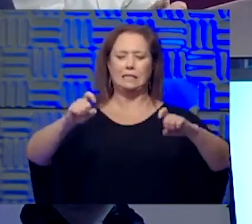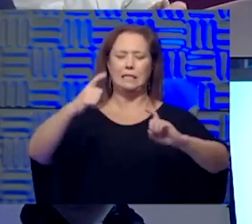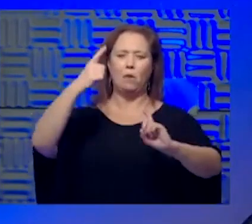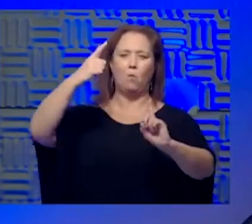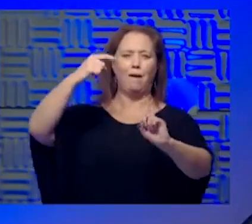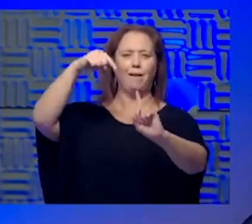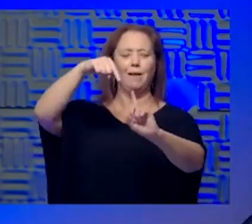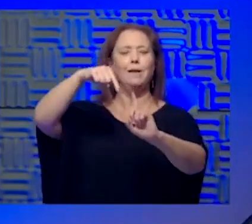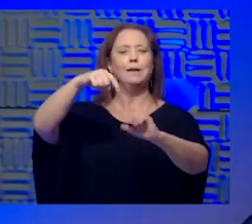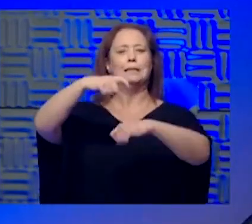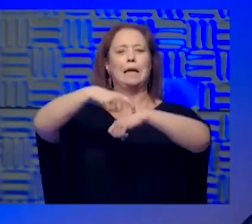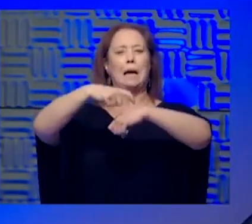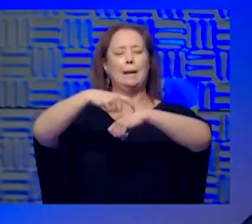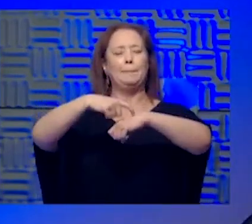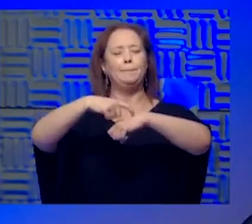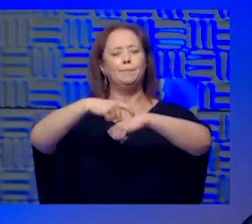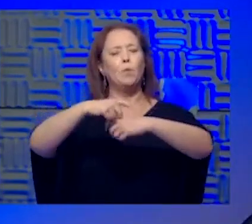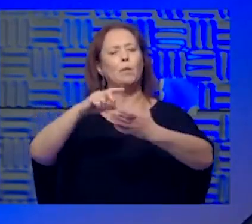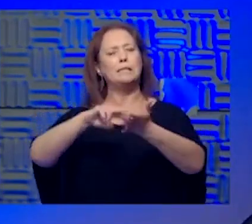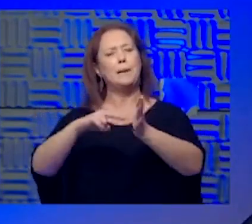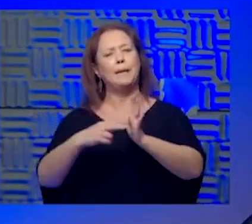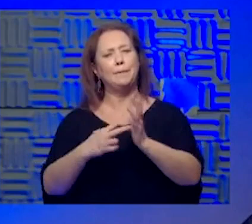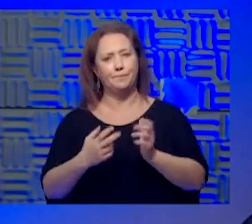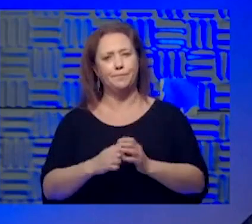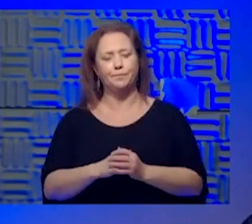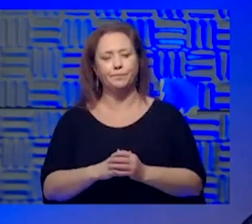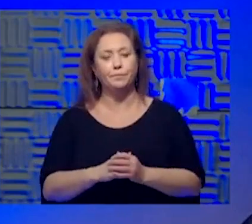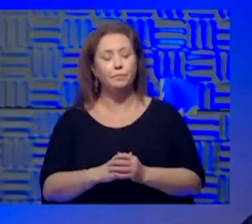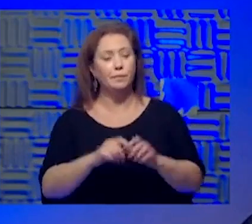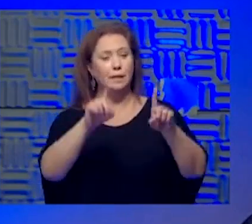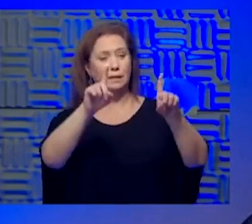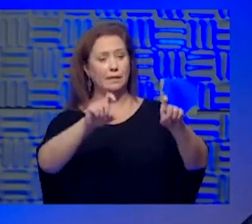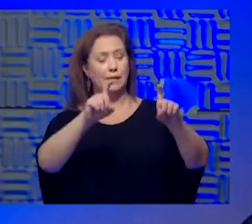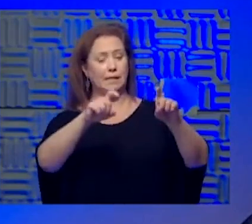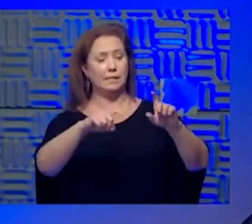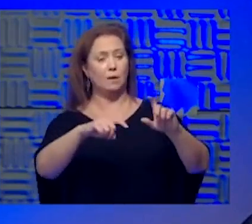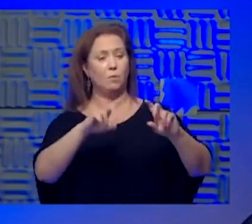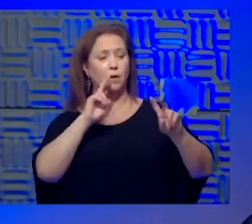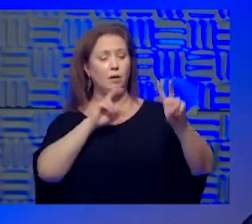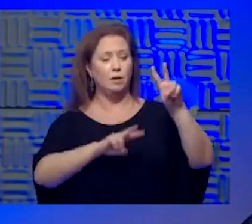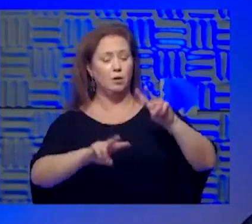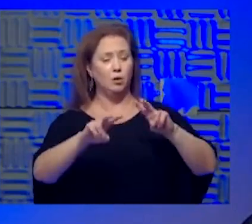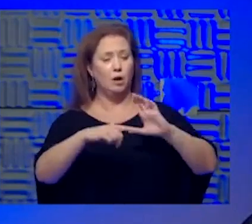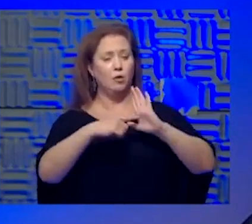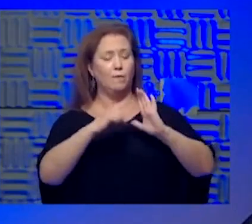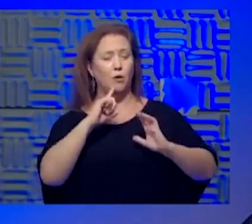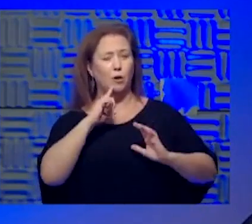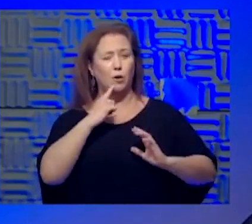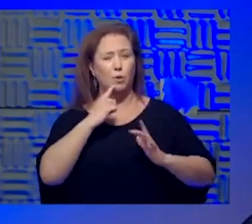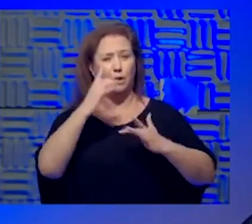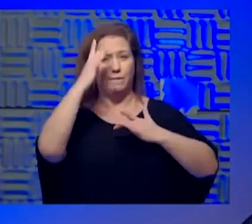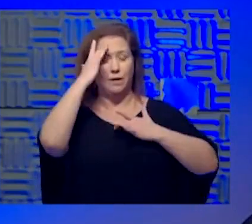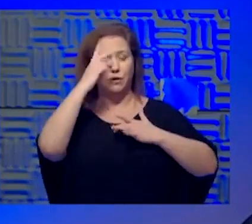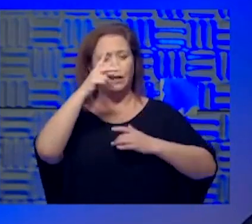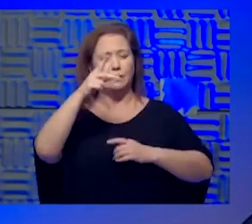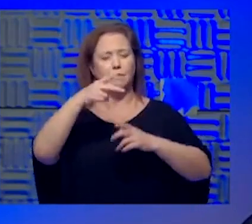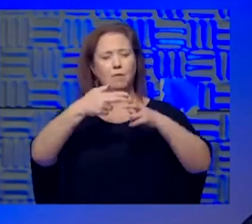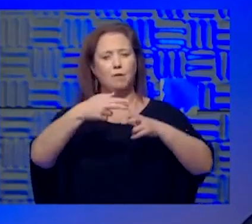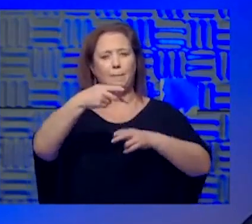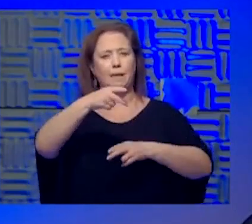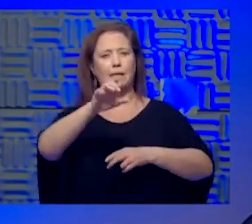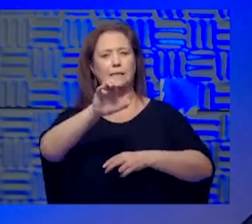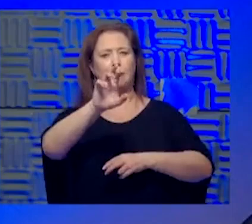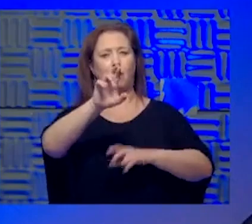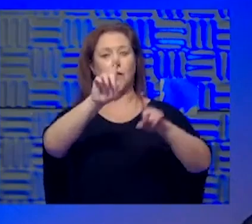Yeah. So absolutely. So the test that we use to look for acute infection, if you have the virus, is a PCR test.